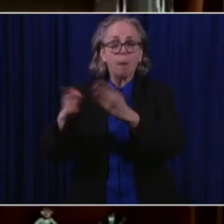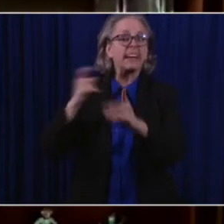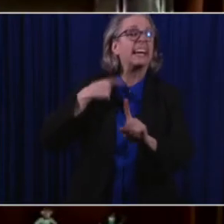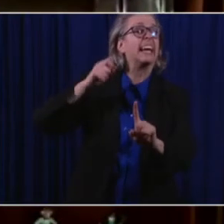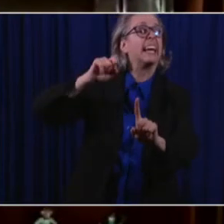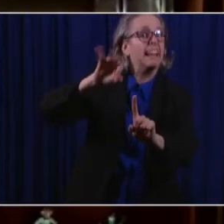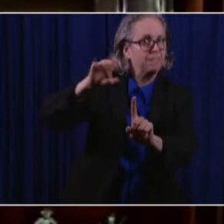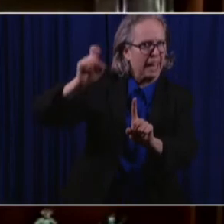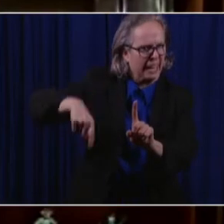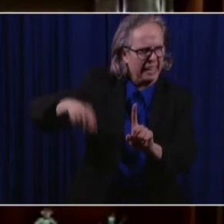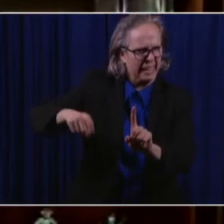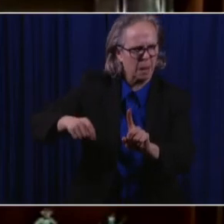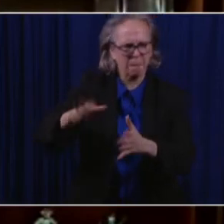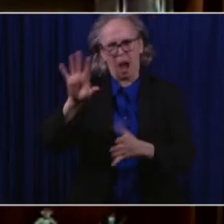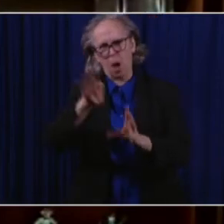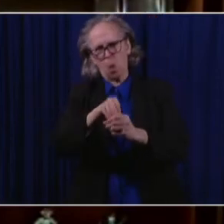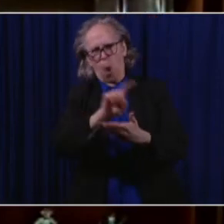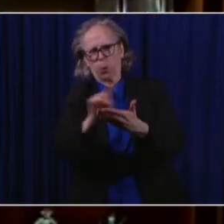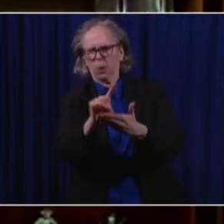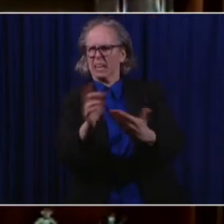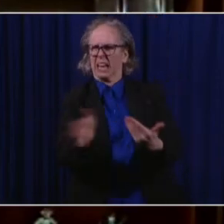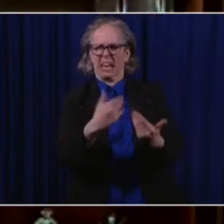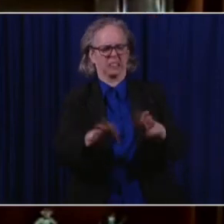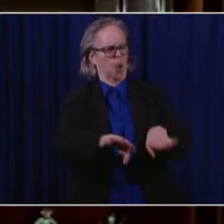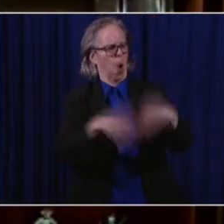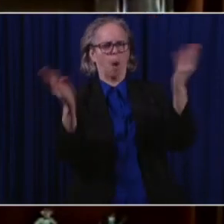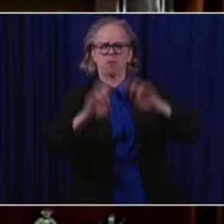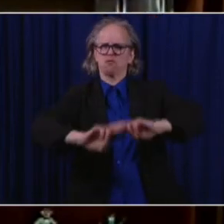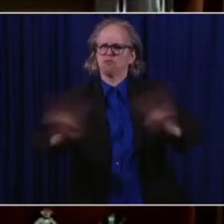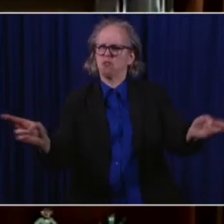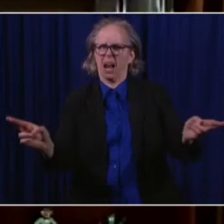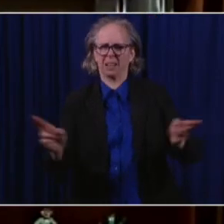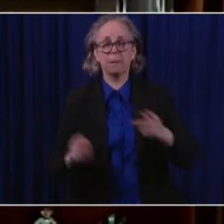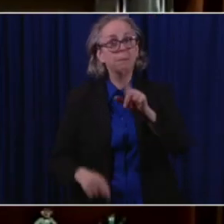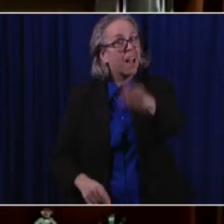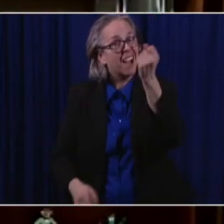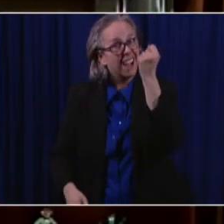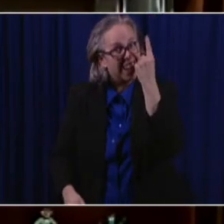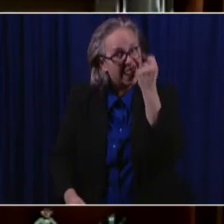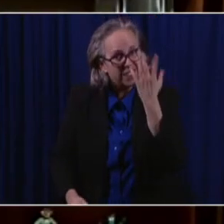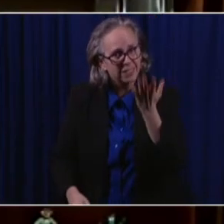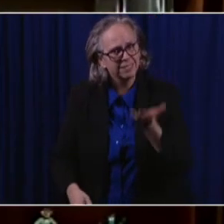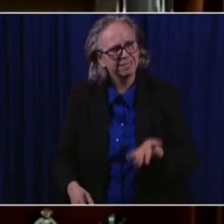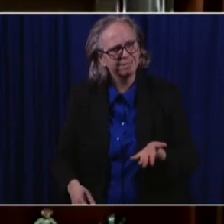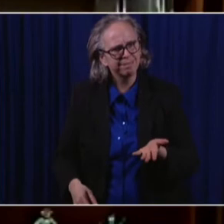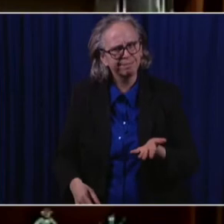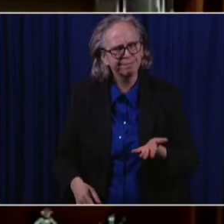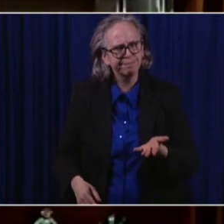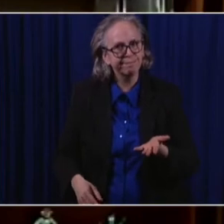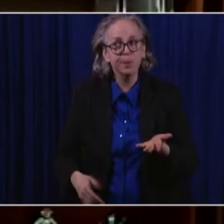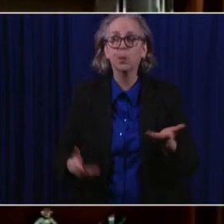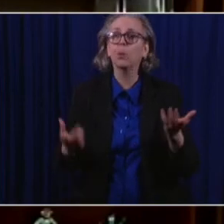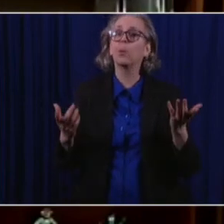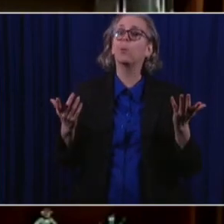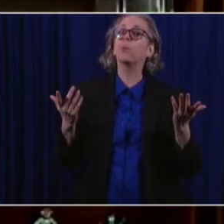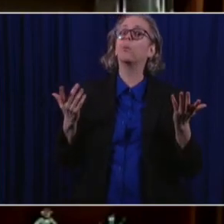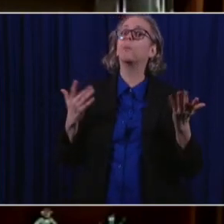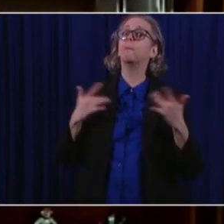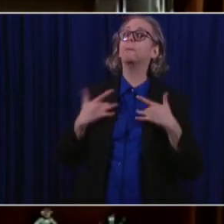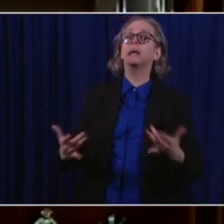about 7 days. But there are two things that I would say. One is that I think that most of